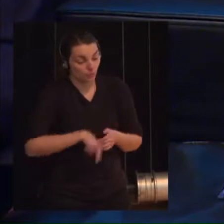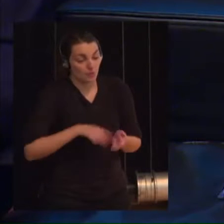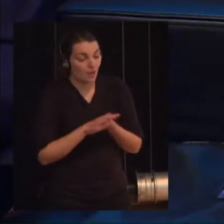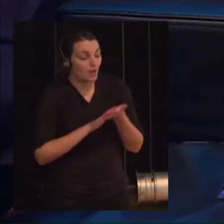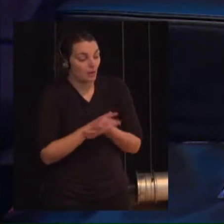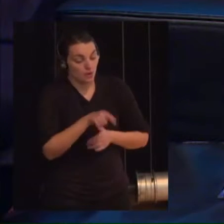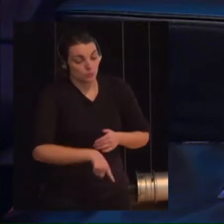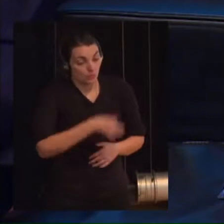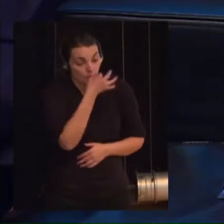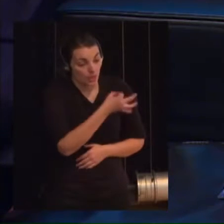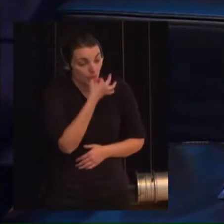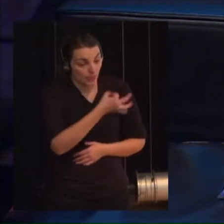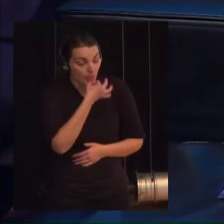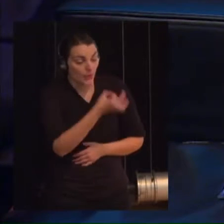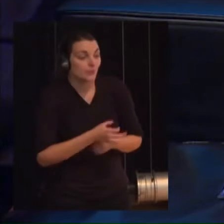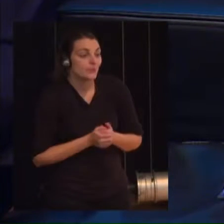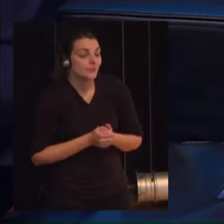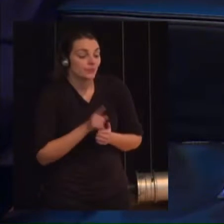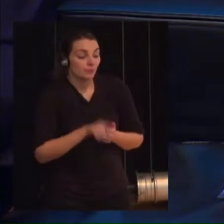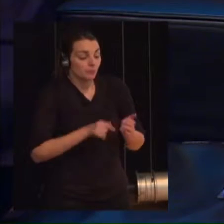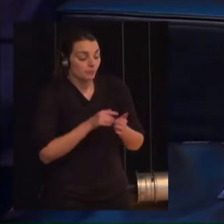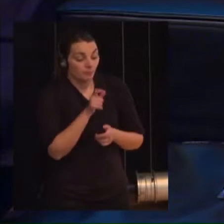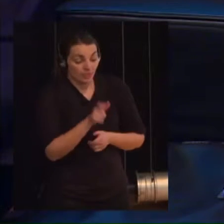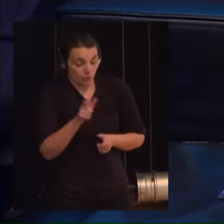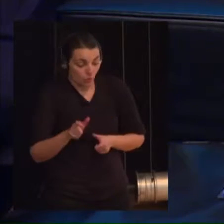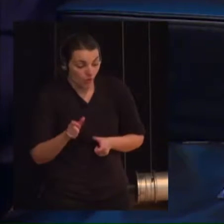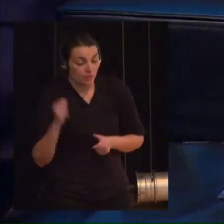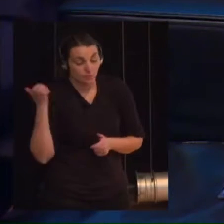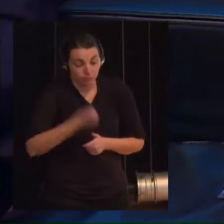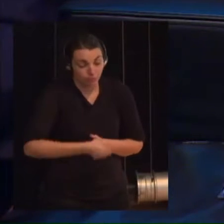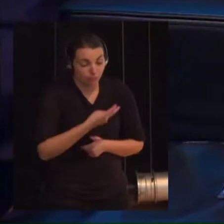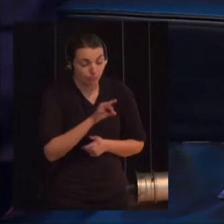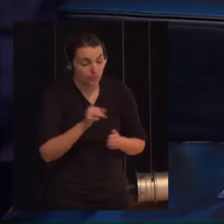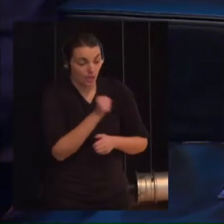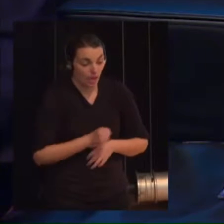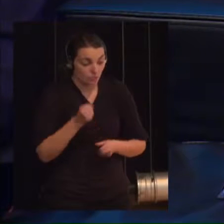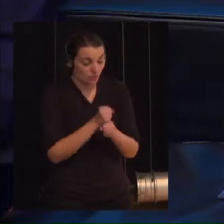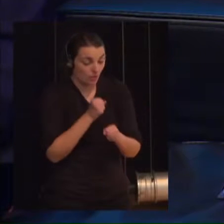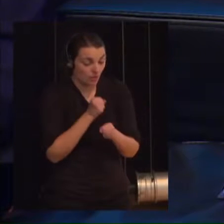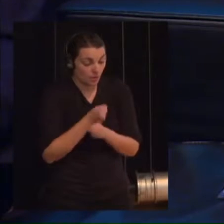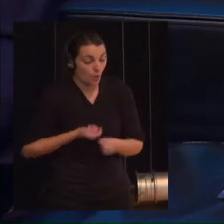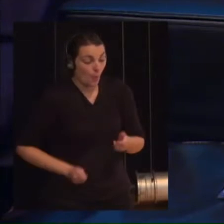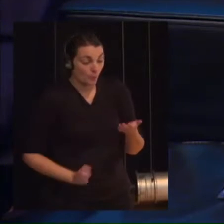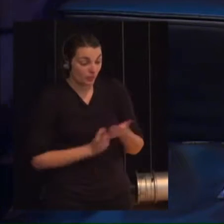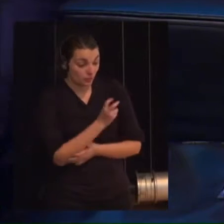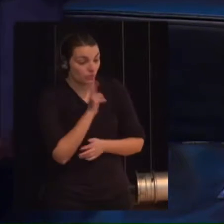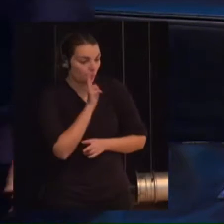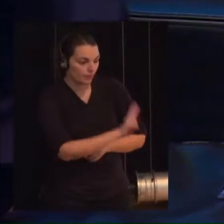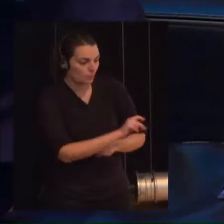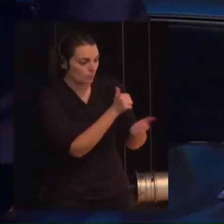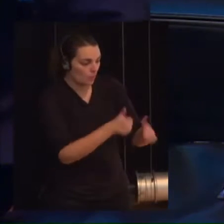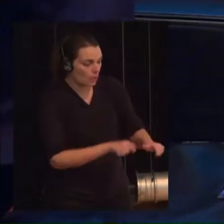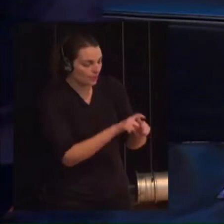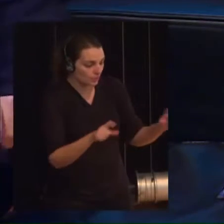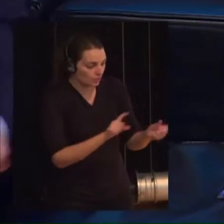who's been in journalism for 20 years and has watched the business model crumble and has wondered what is